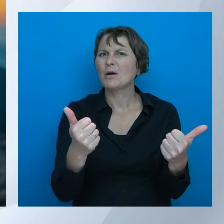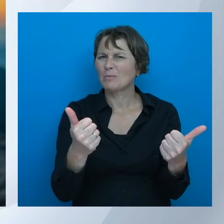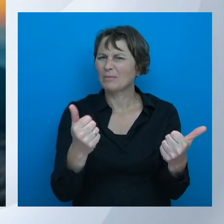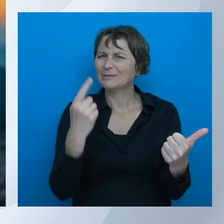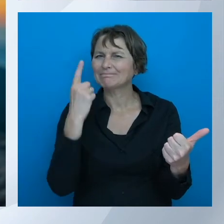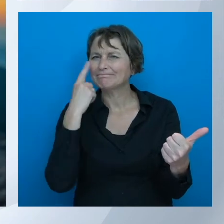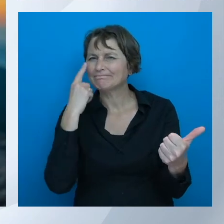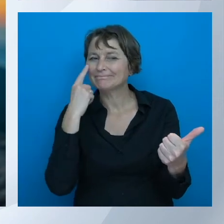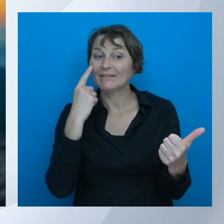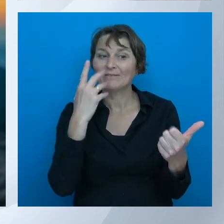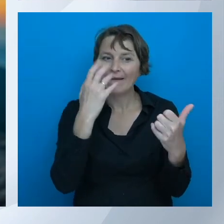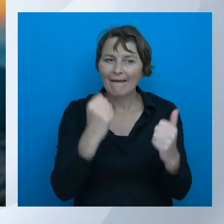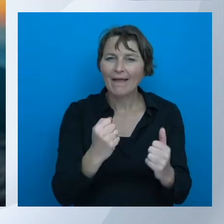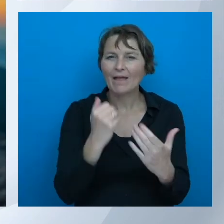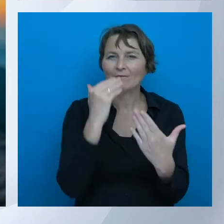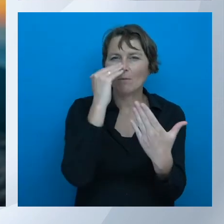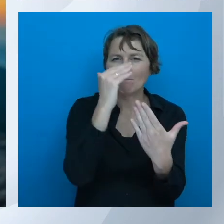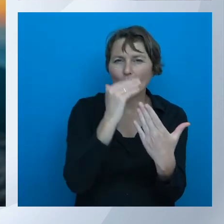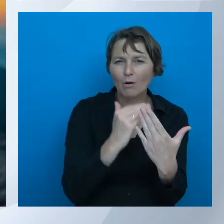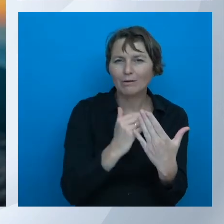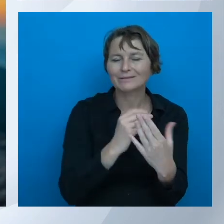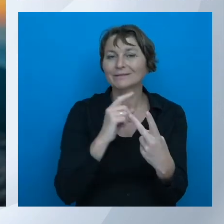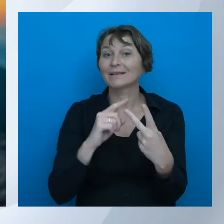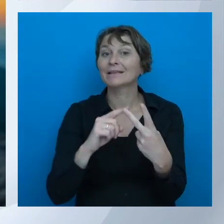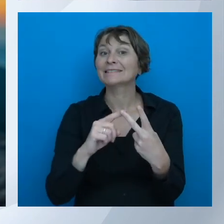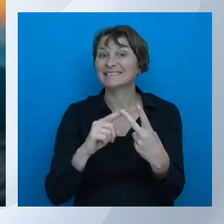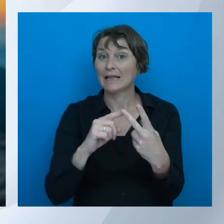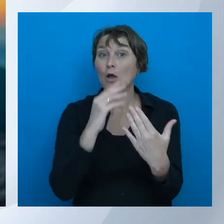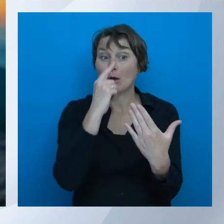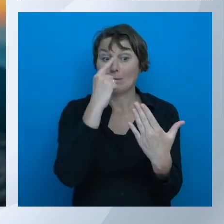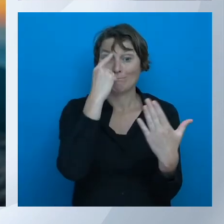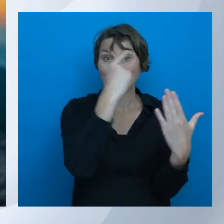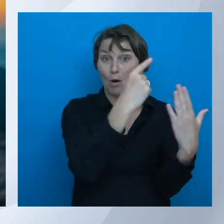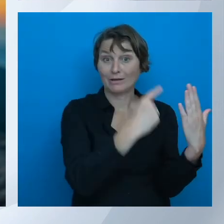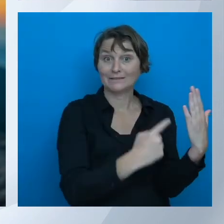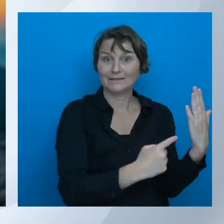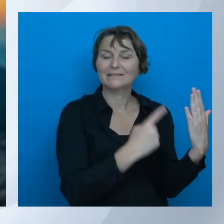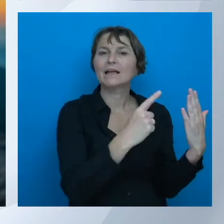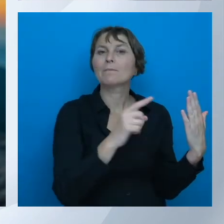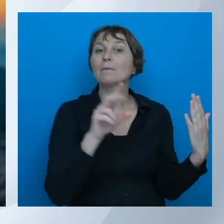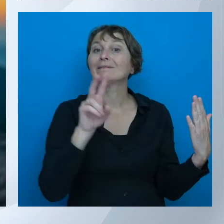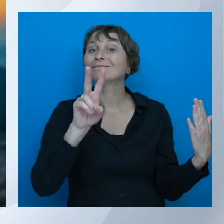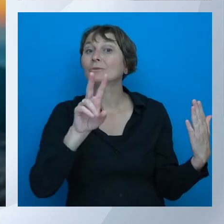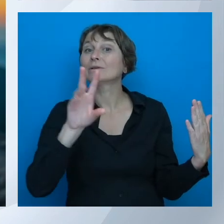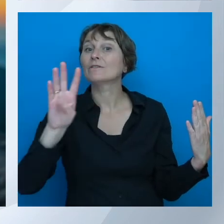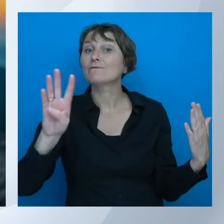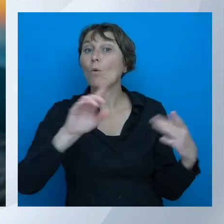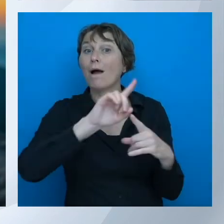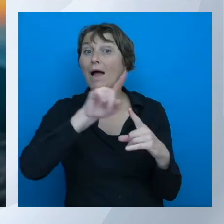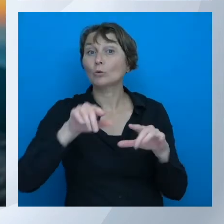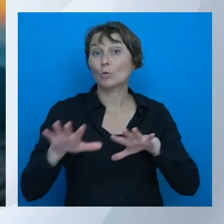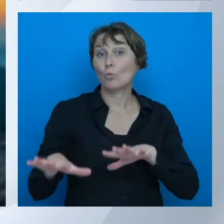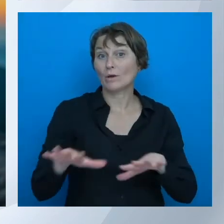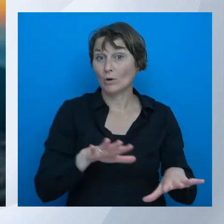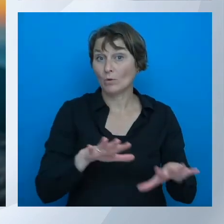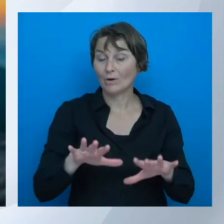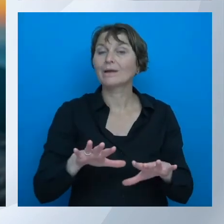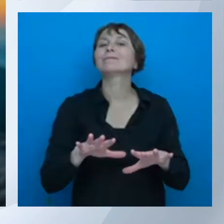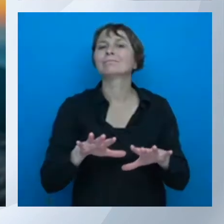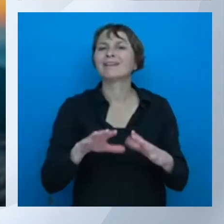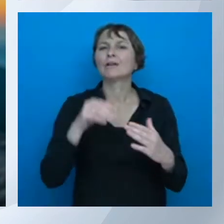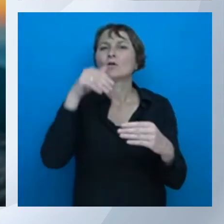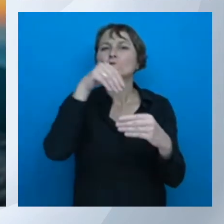place will take up 24 hours if you apply them before content is actually removed. So the first time that I started playing